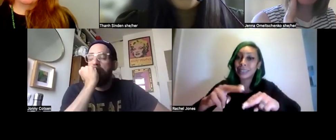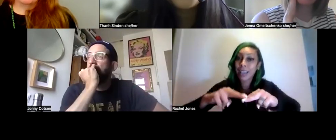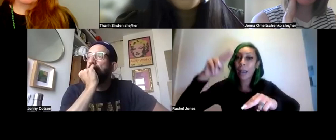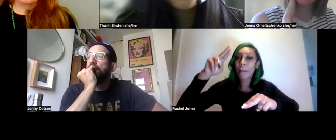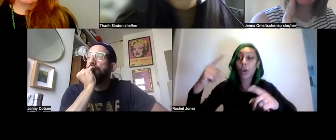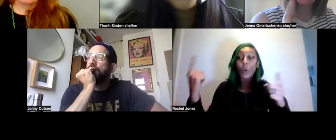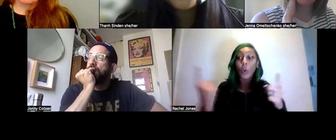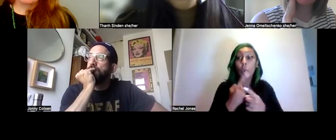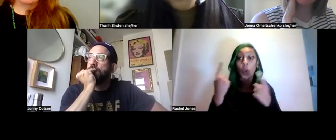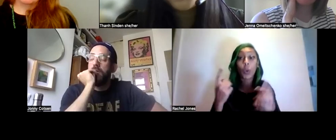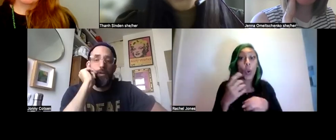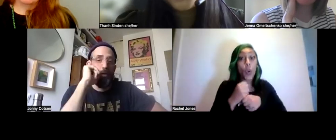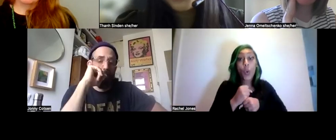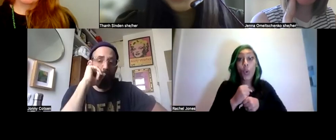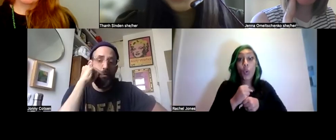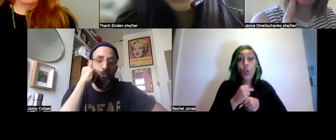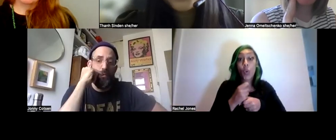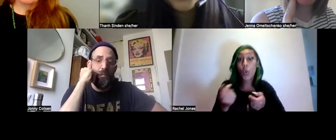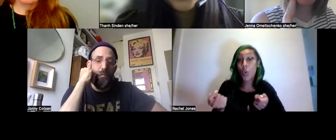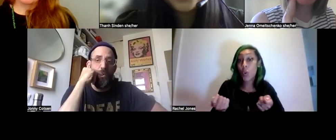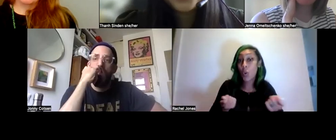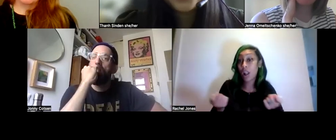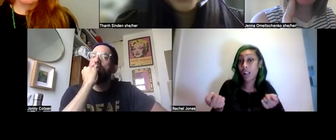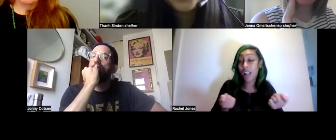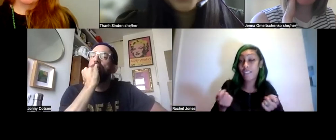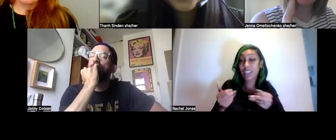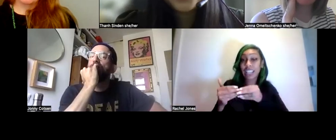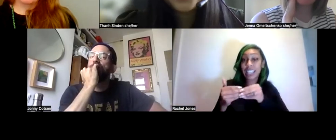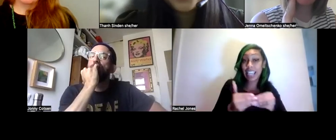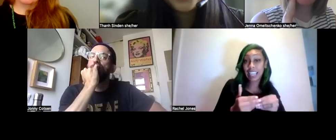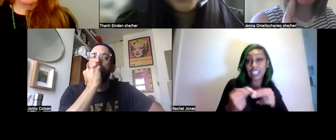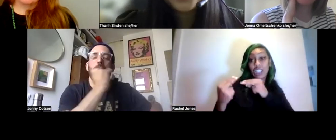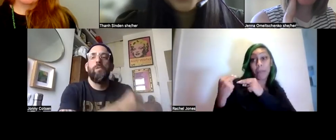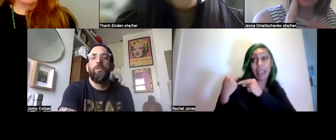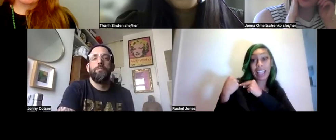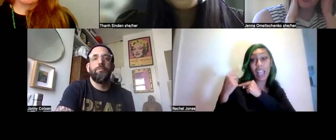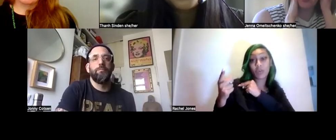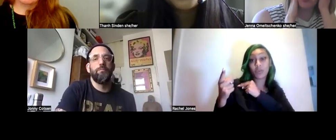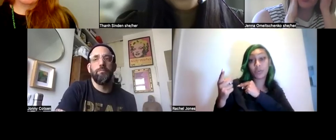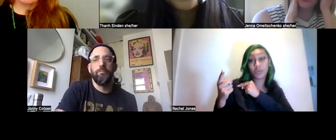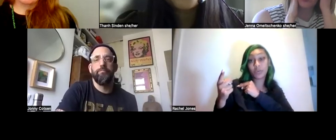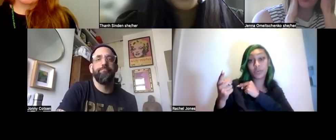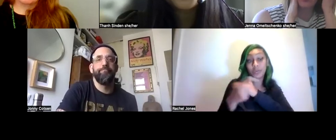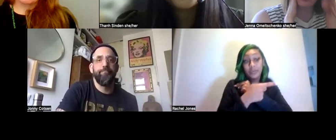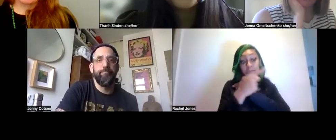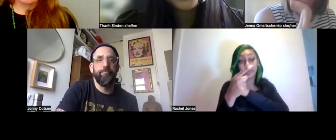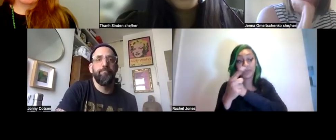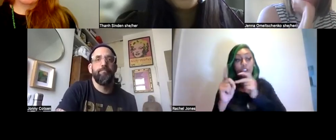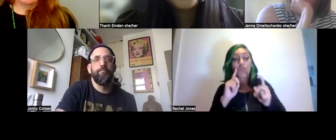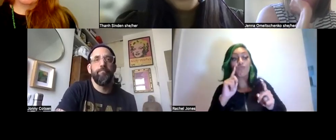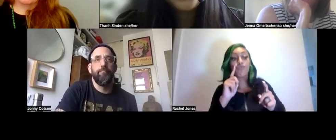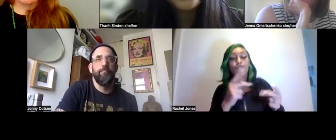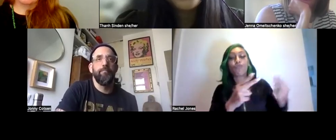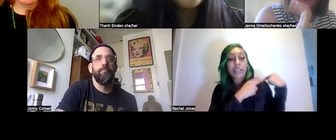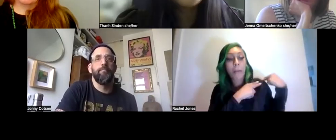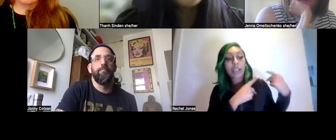And who holds the governance and the leadership to account? I guess that's, like a responsibility that we can